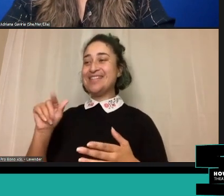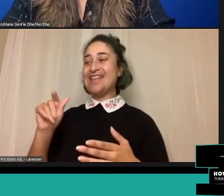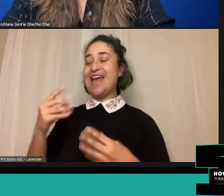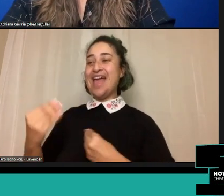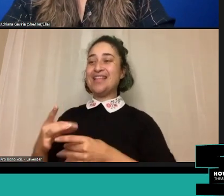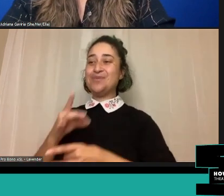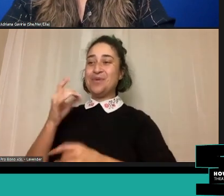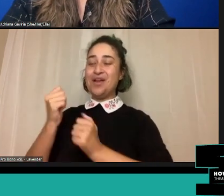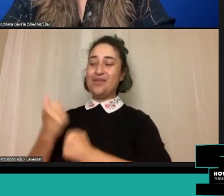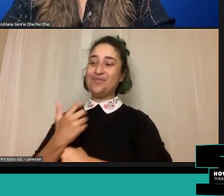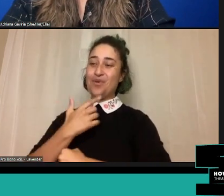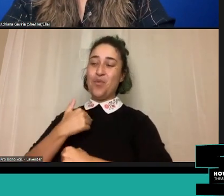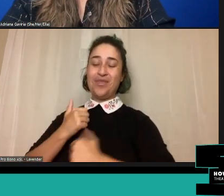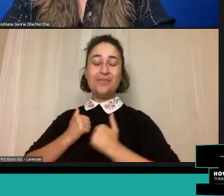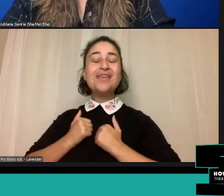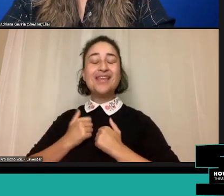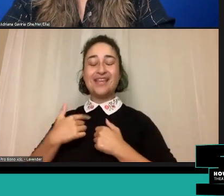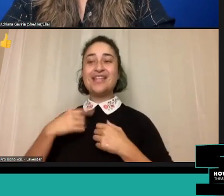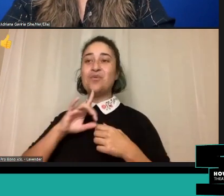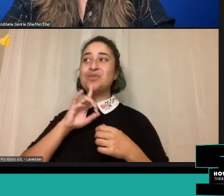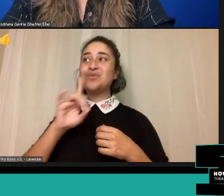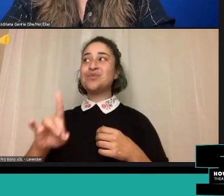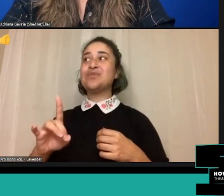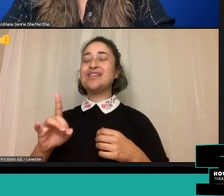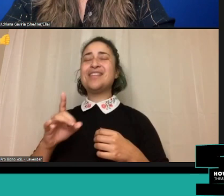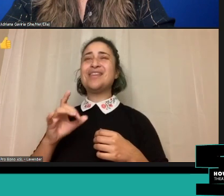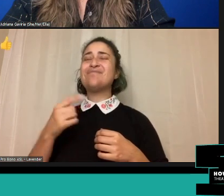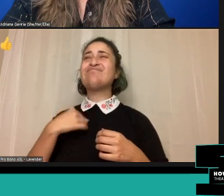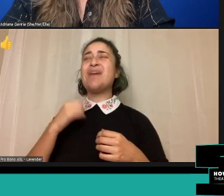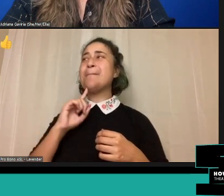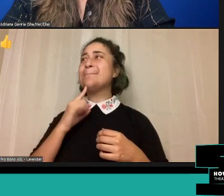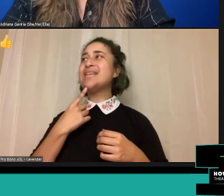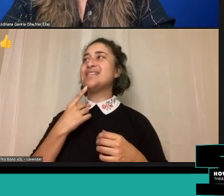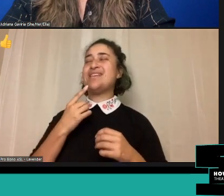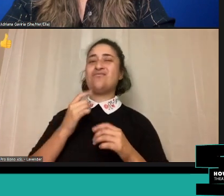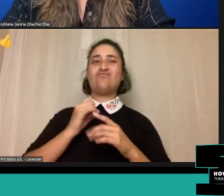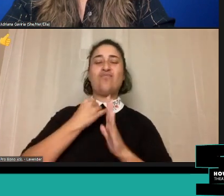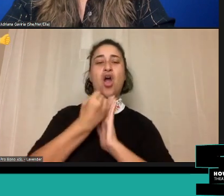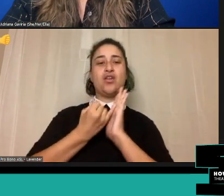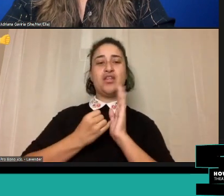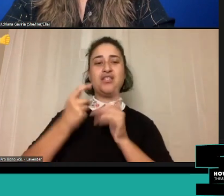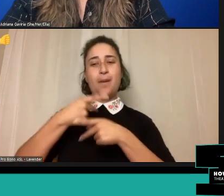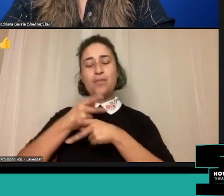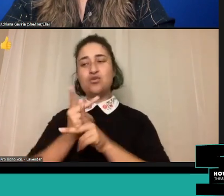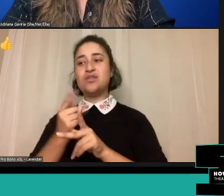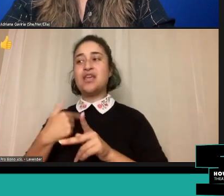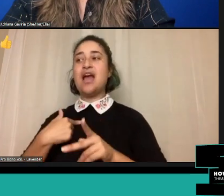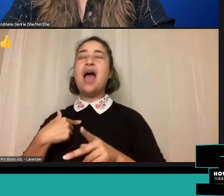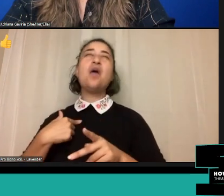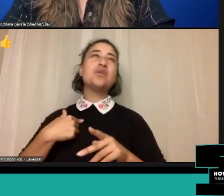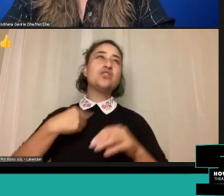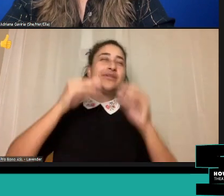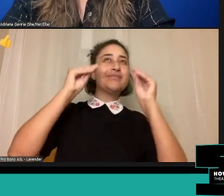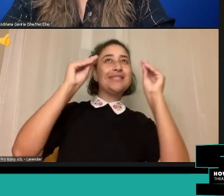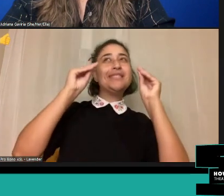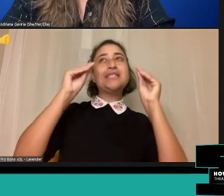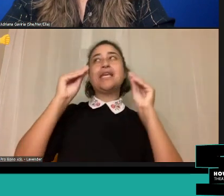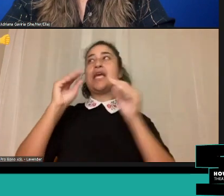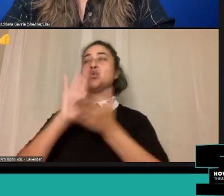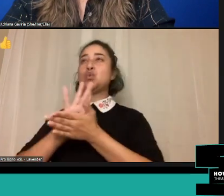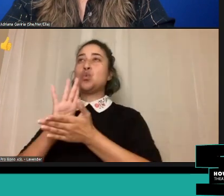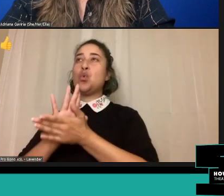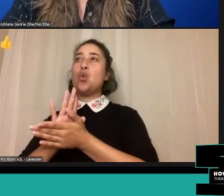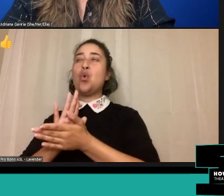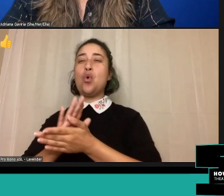missing artistic producing, right? I've been administrator at the school for a long time. I'm teaching in dramaturgy, but I hadn't